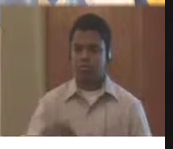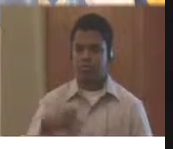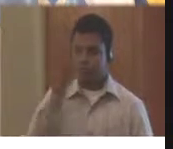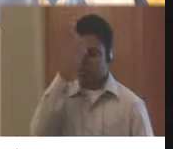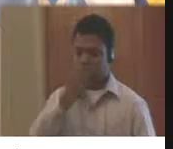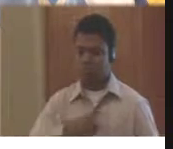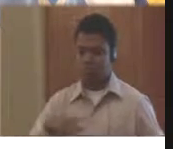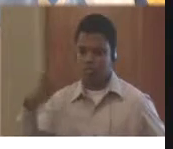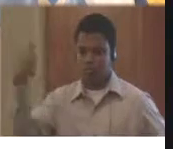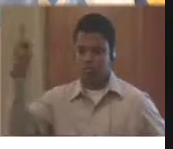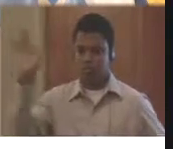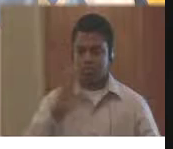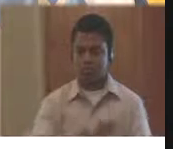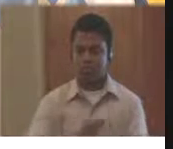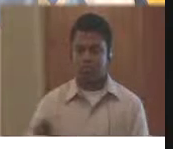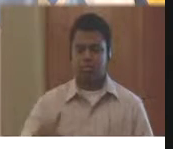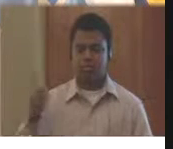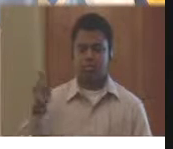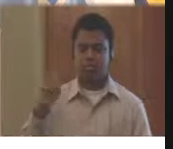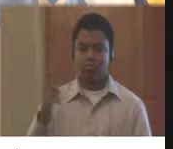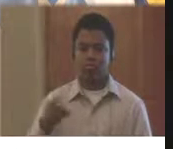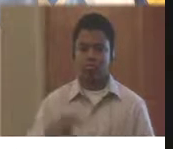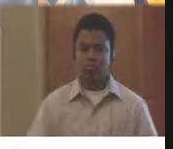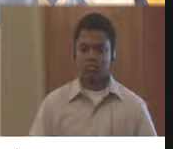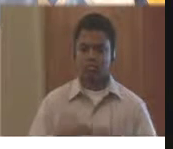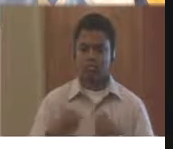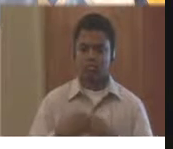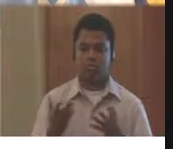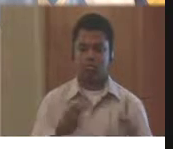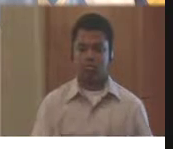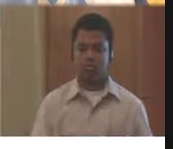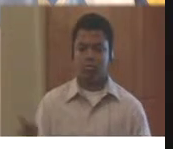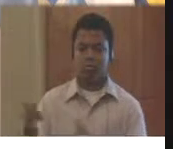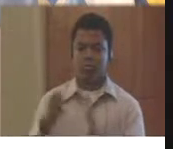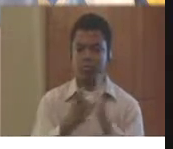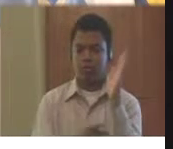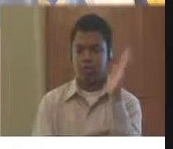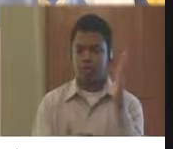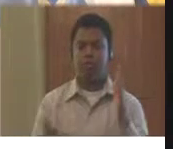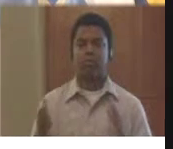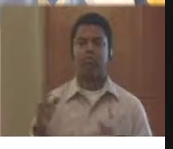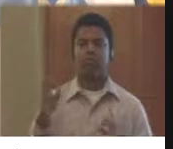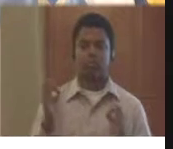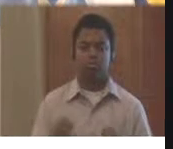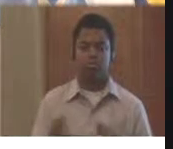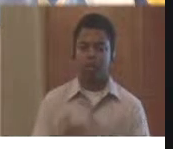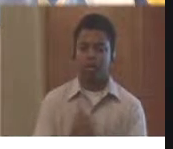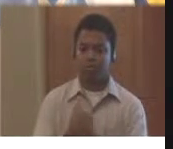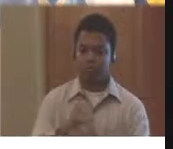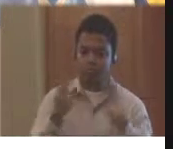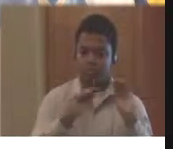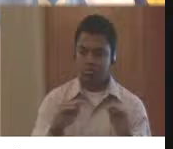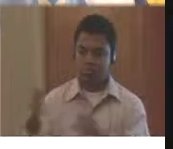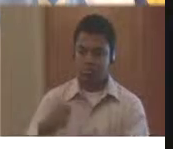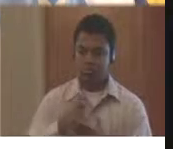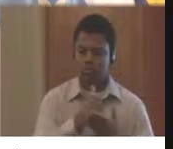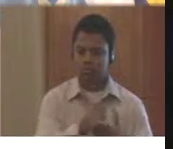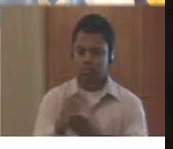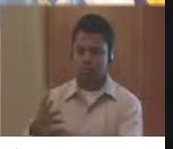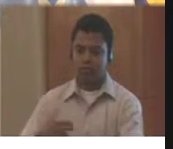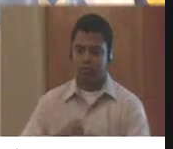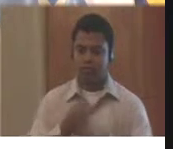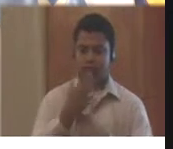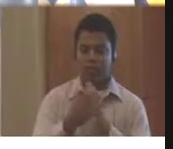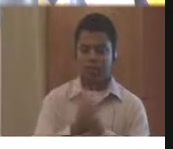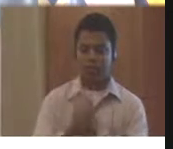political determination, but it is also important to have tools and concrete programs for orienting, training, and strengthening the